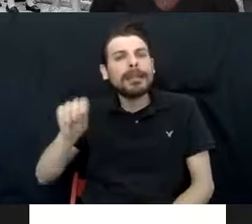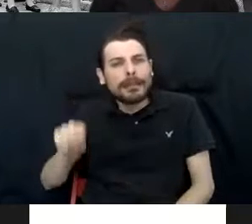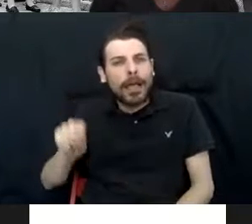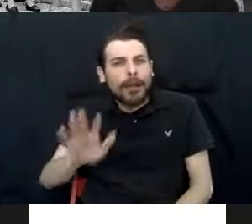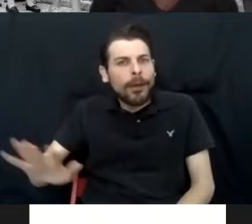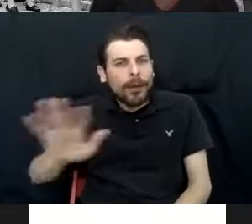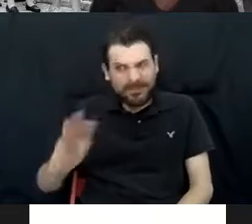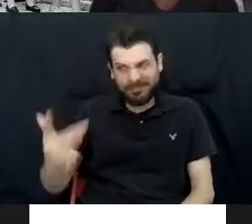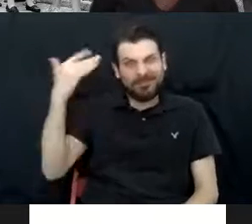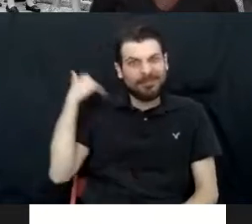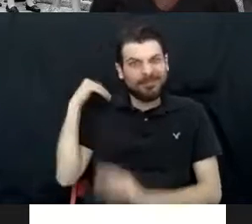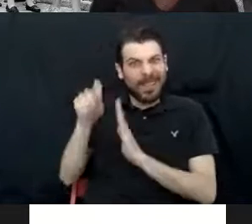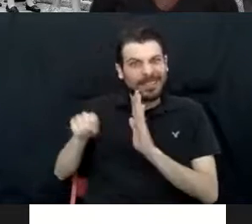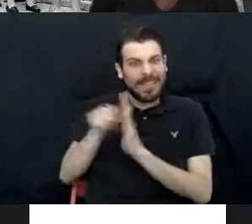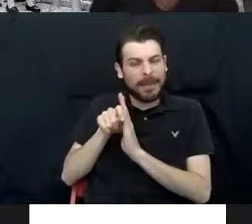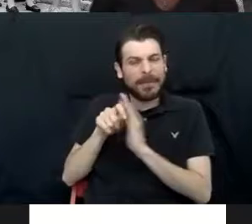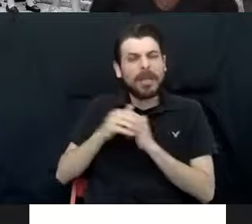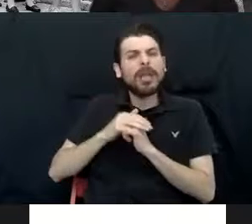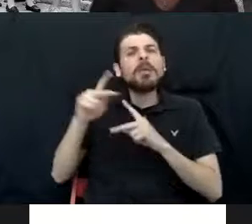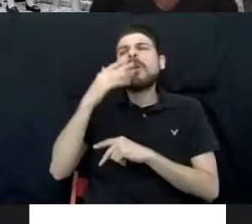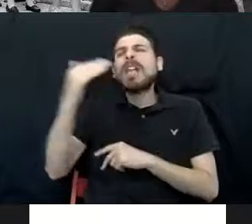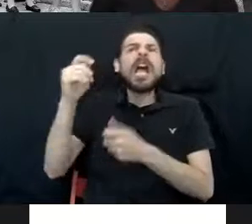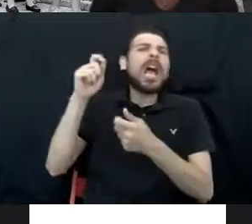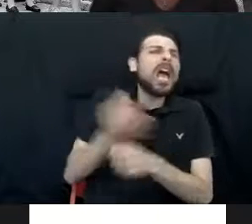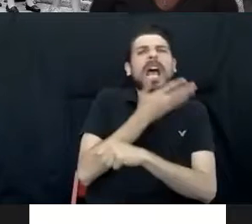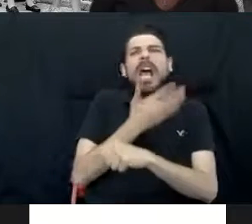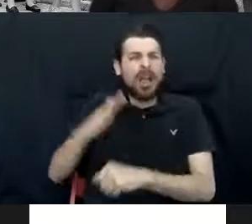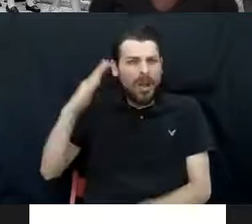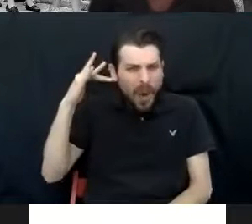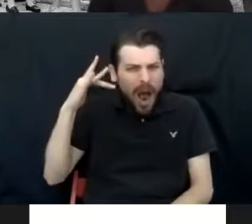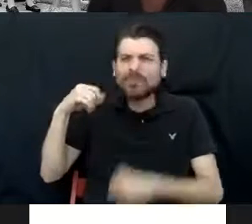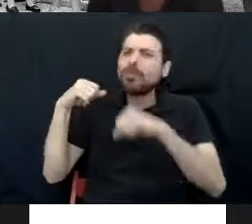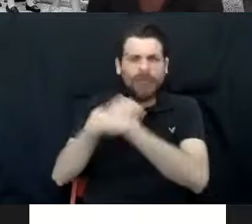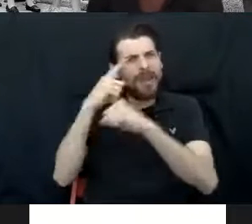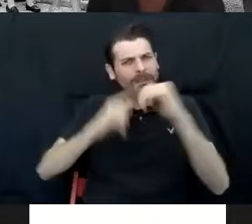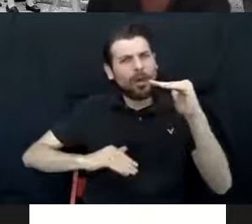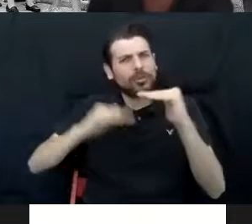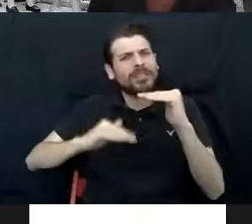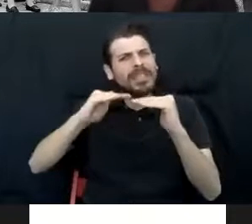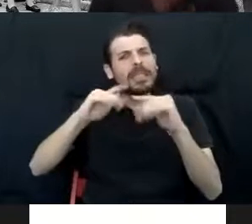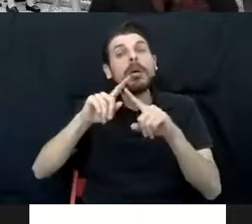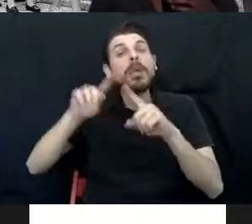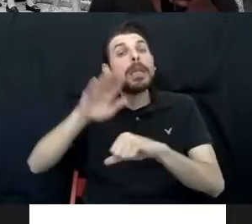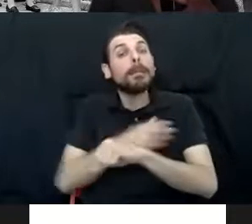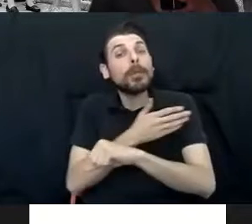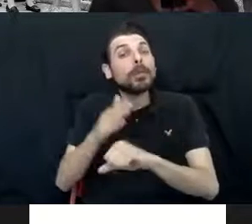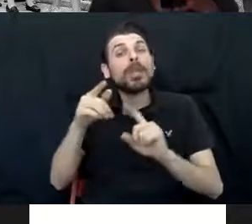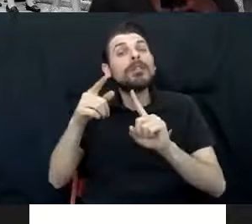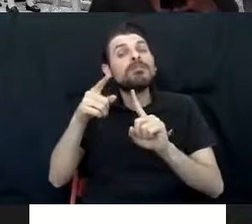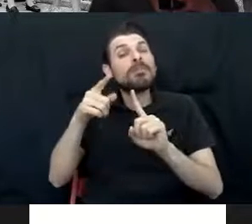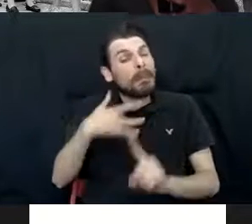fit the time and the fight for justice, but the music was mostly based on Negro